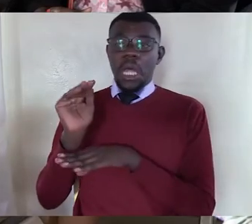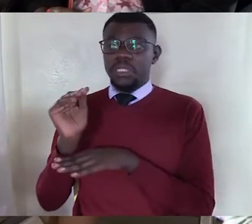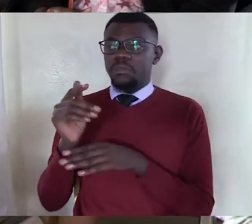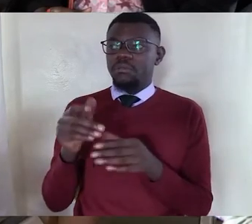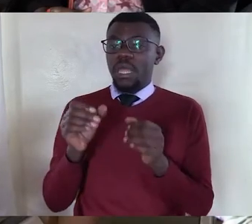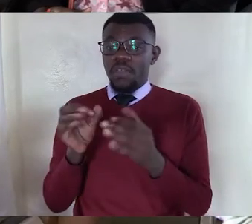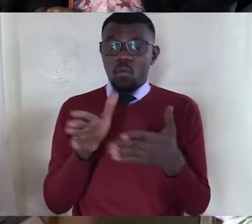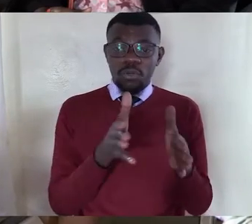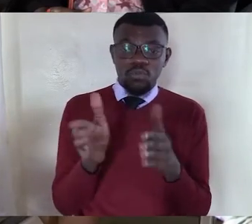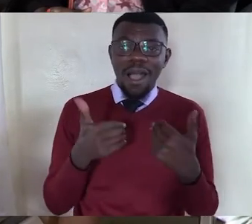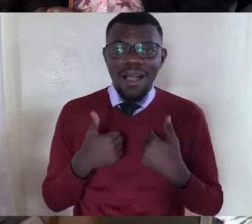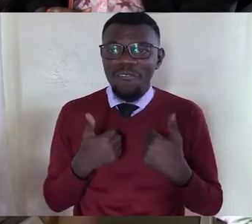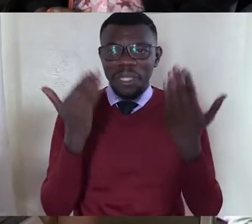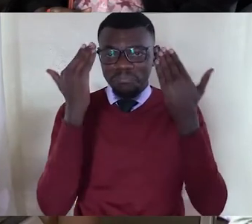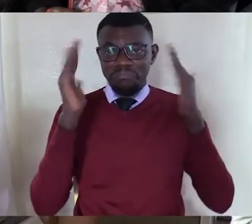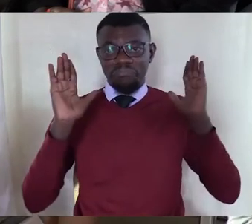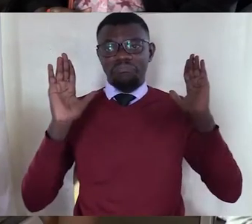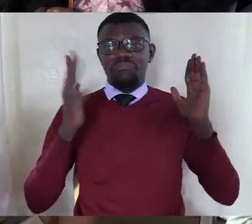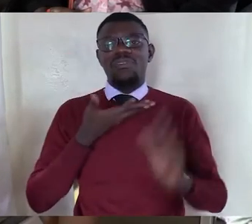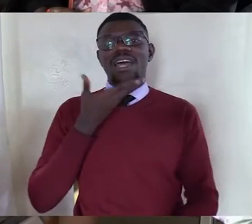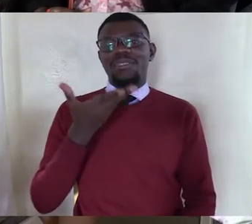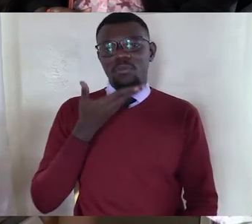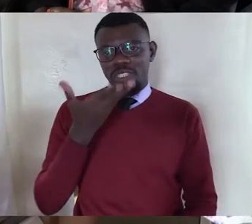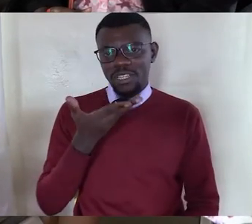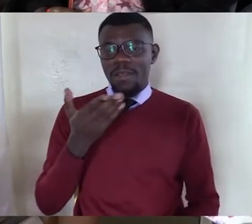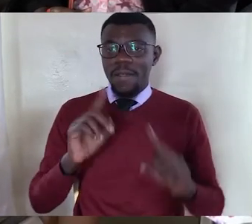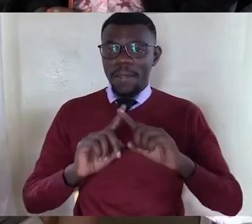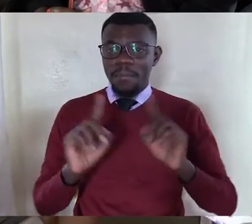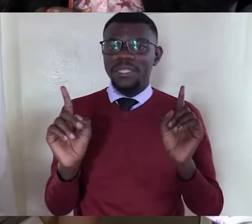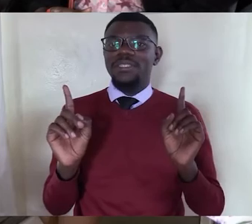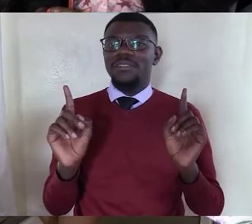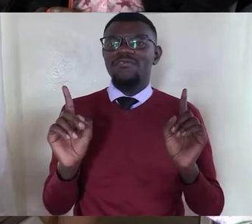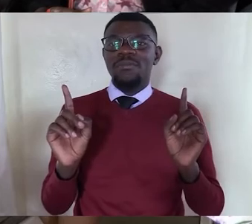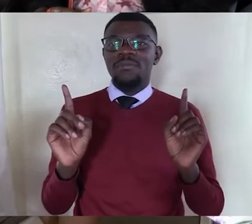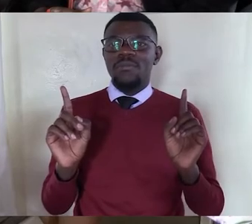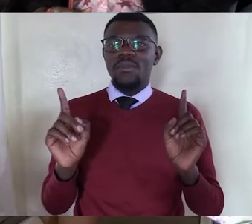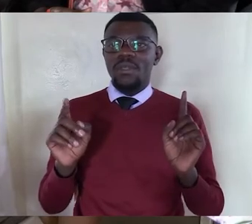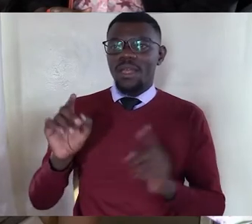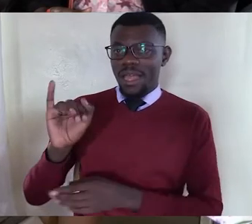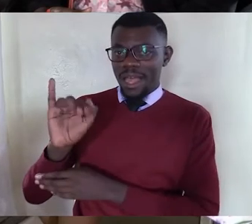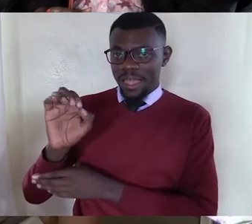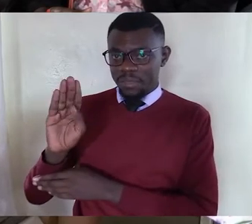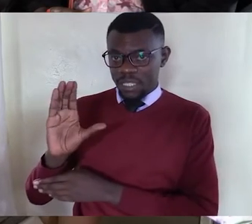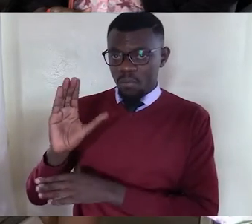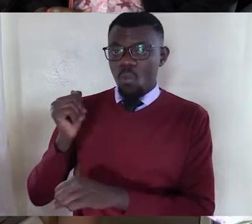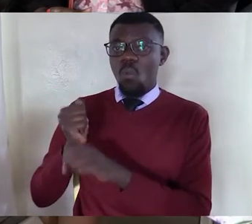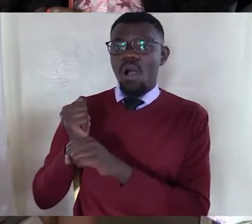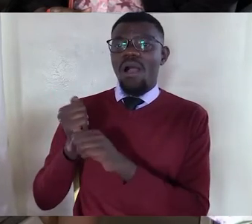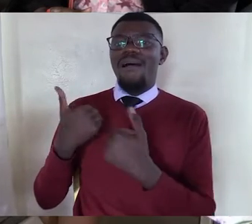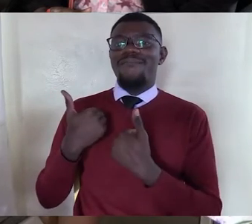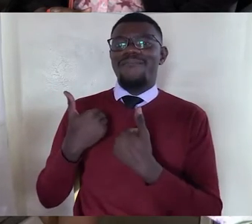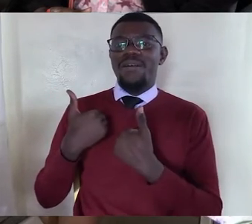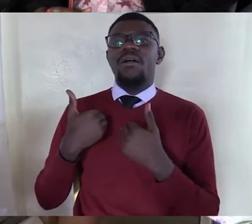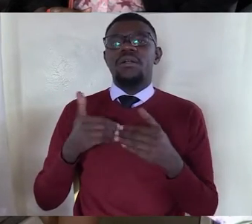women. And so far, IBC has not shown, does not inspire confidence in